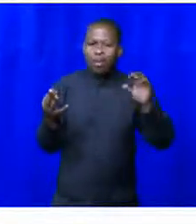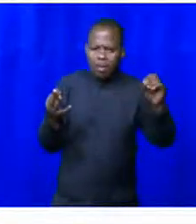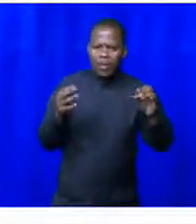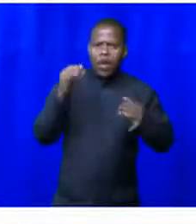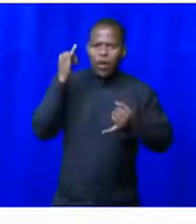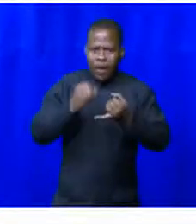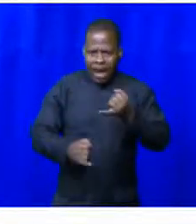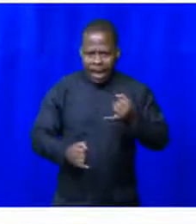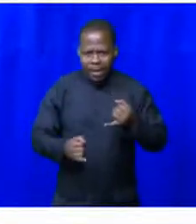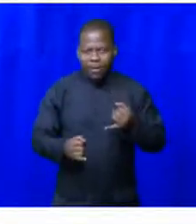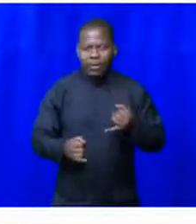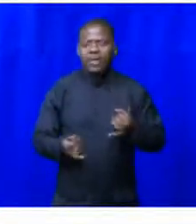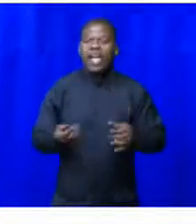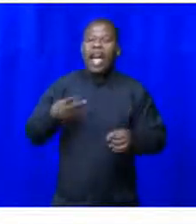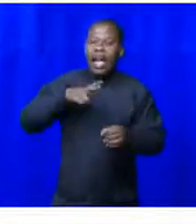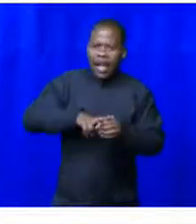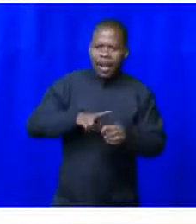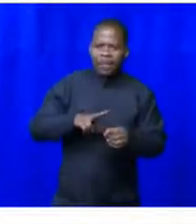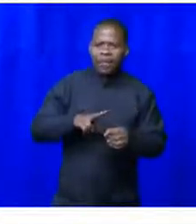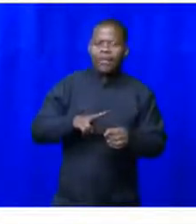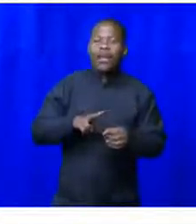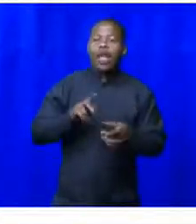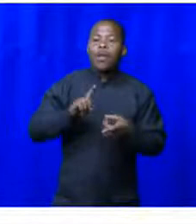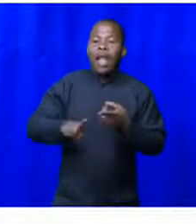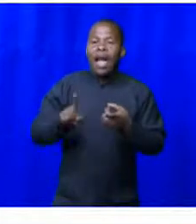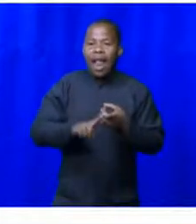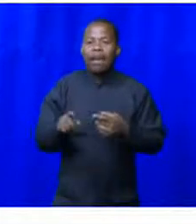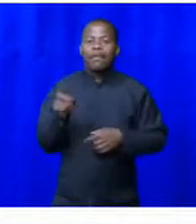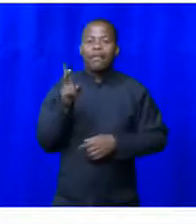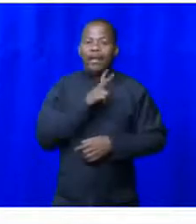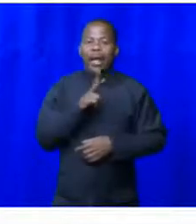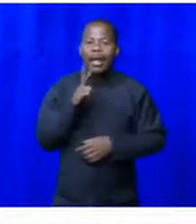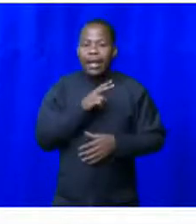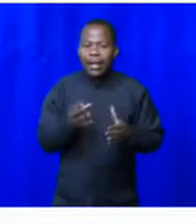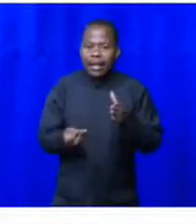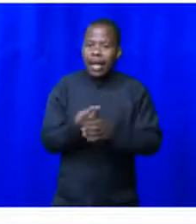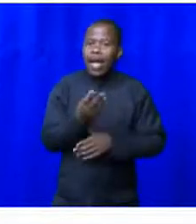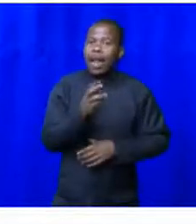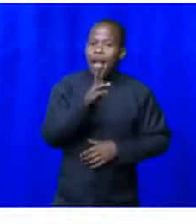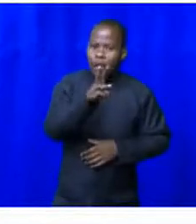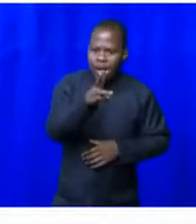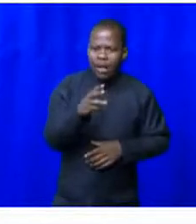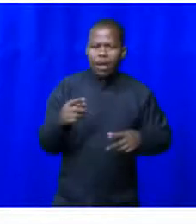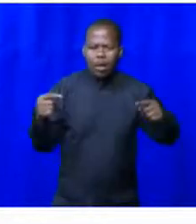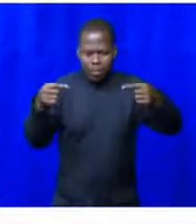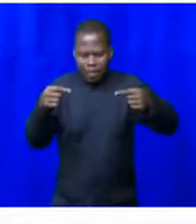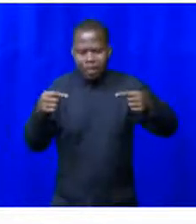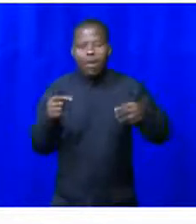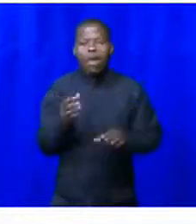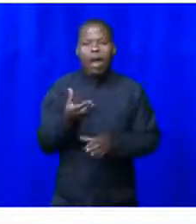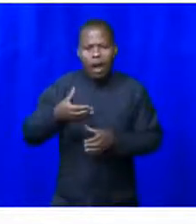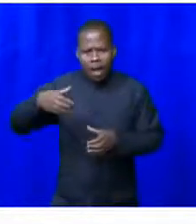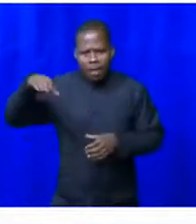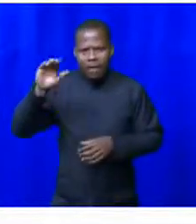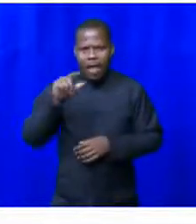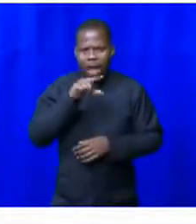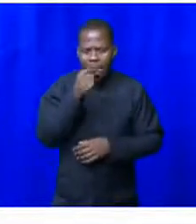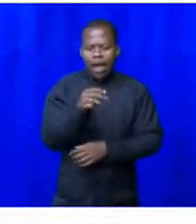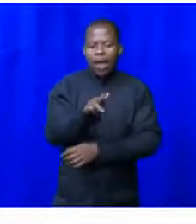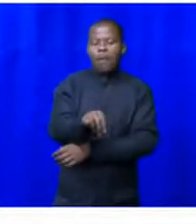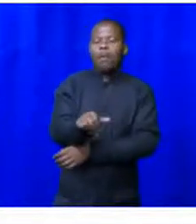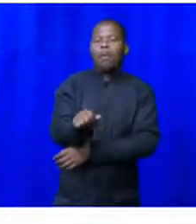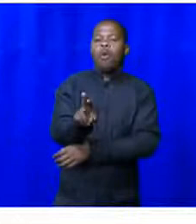kumanqama lendzebe. Umdlalo wabo wokuqala utawubanjwa ngalesihlanu kuleli viki lapho khona batawutholana neMauritius enkundleni yesive